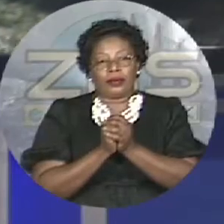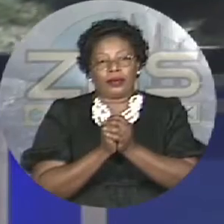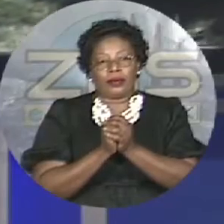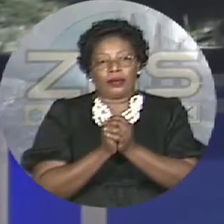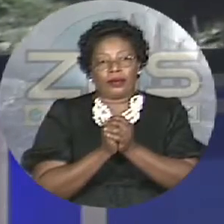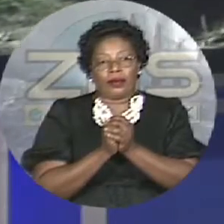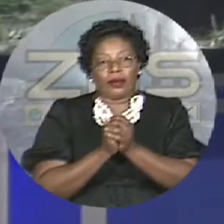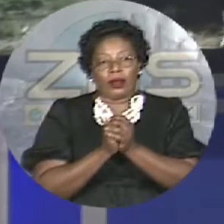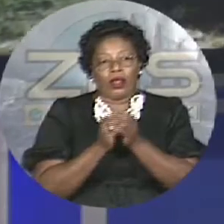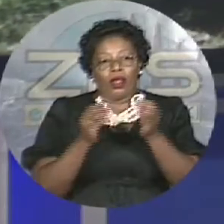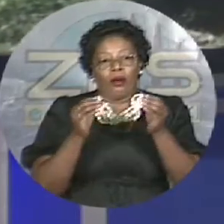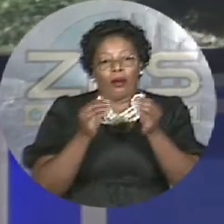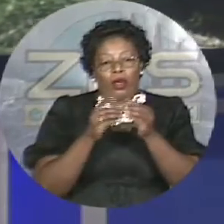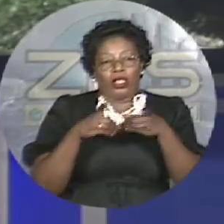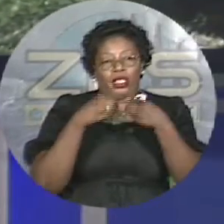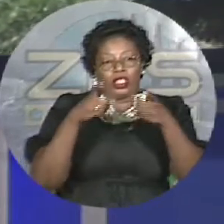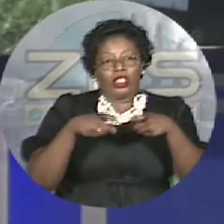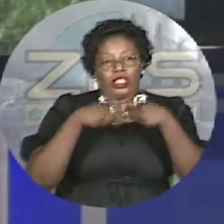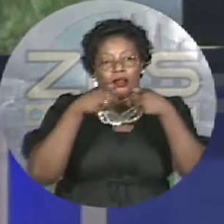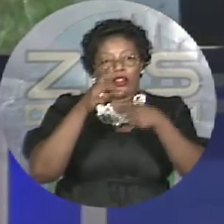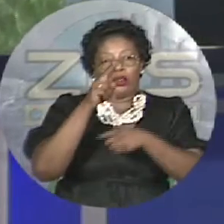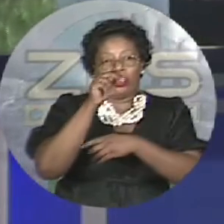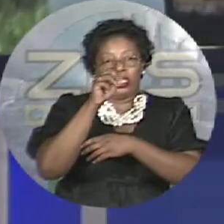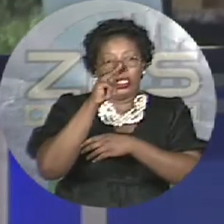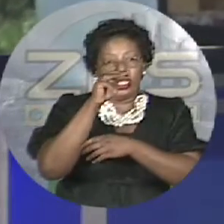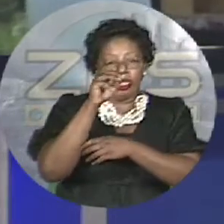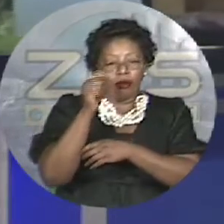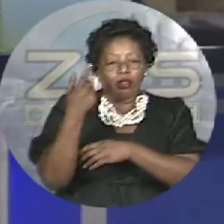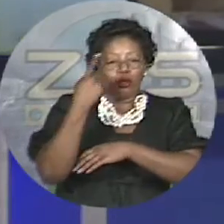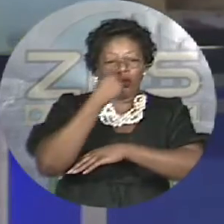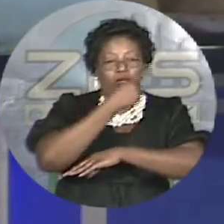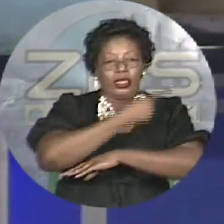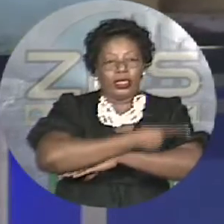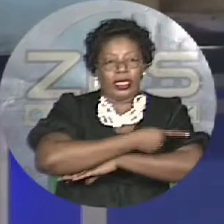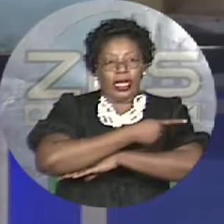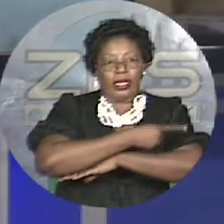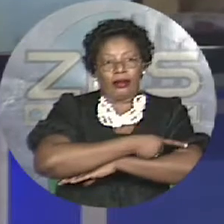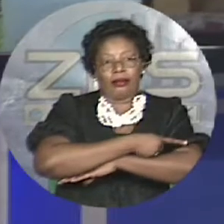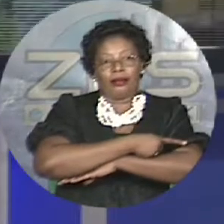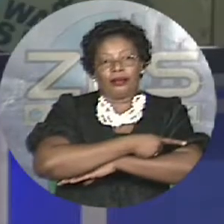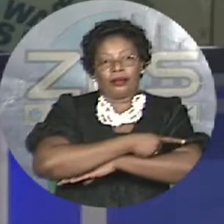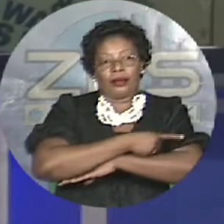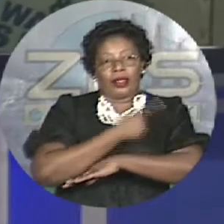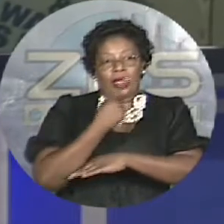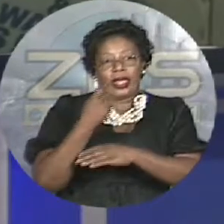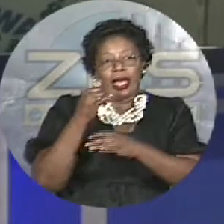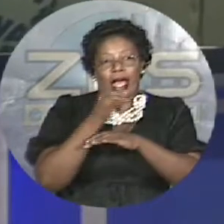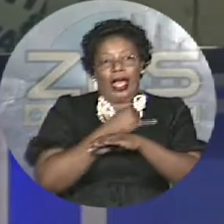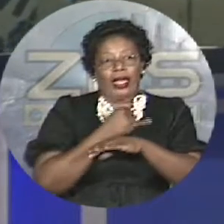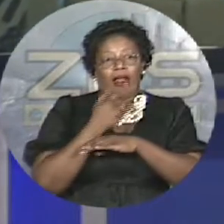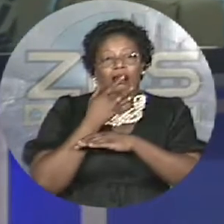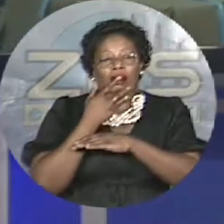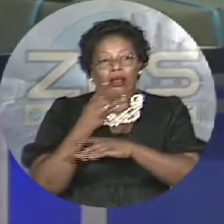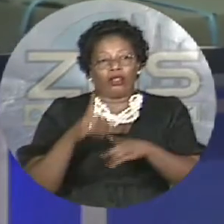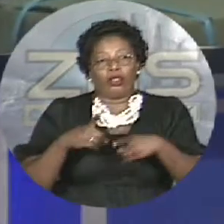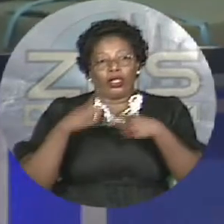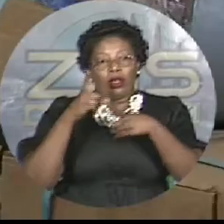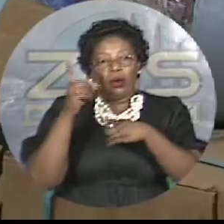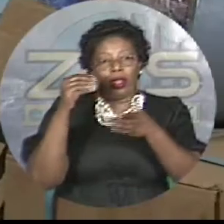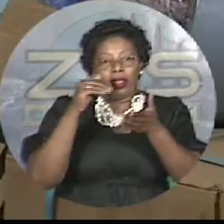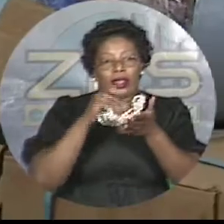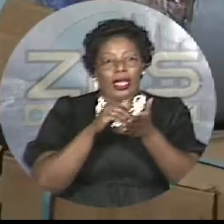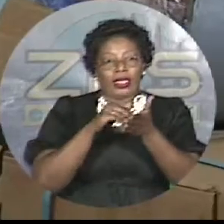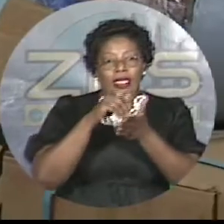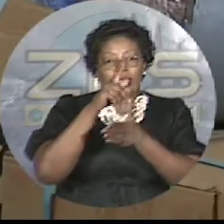More donations pouring into Nema today. The Island Luck Cares Foundation, a subsidiary of the Island Luck group of companies, donated